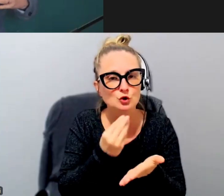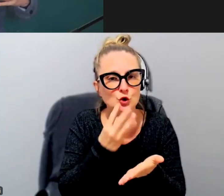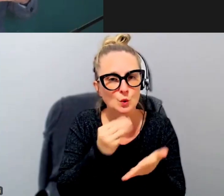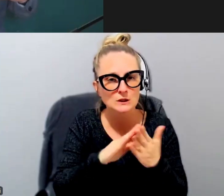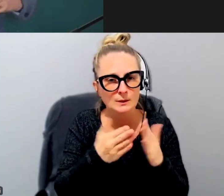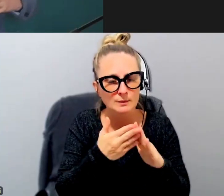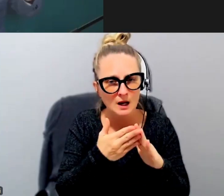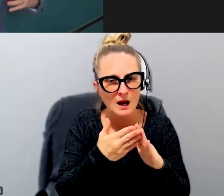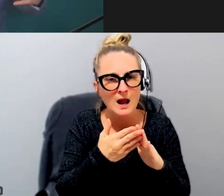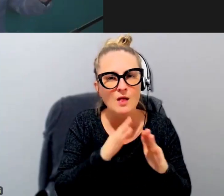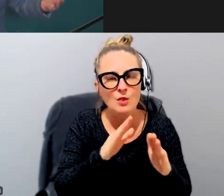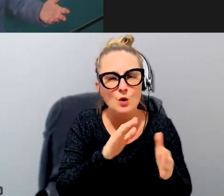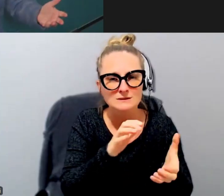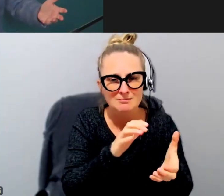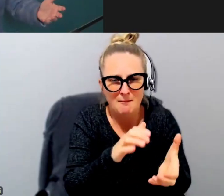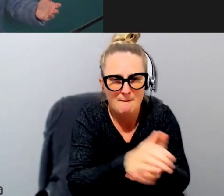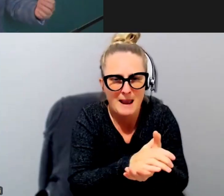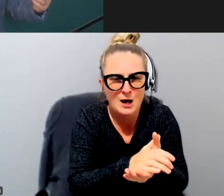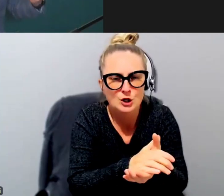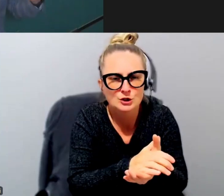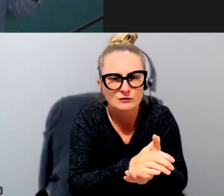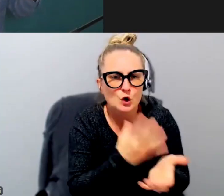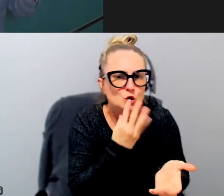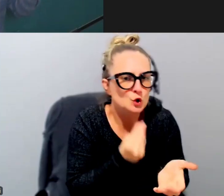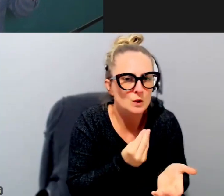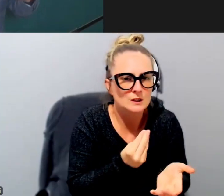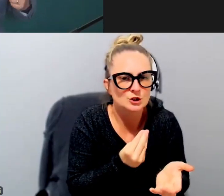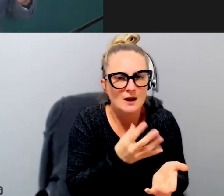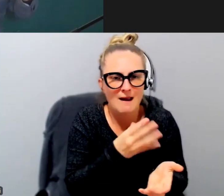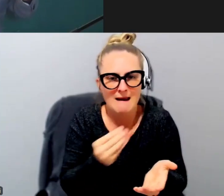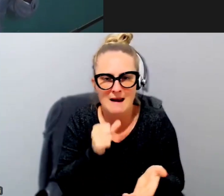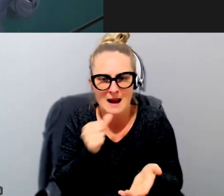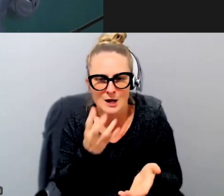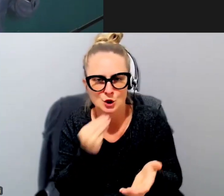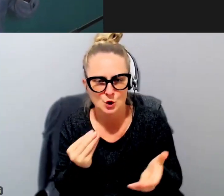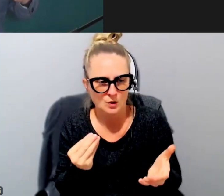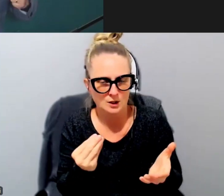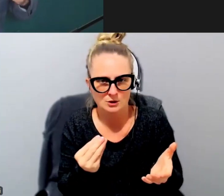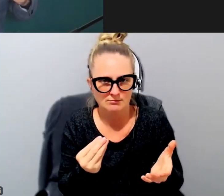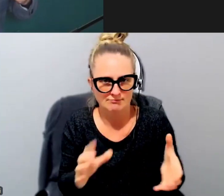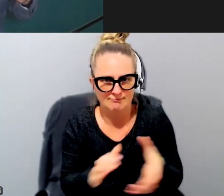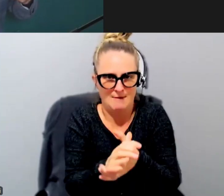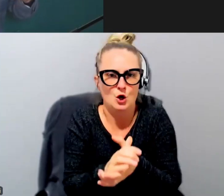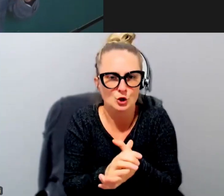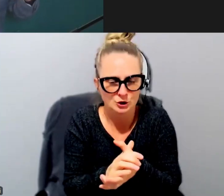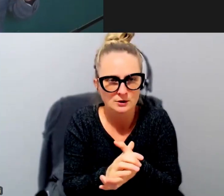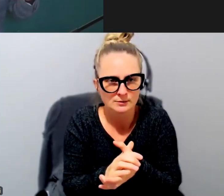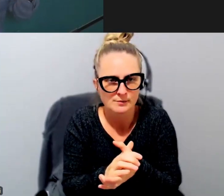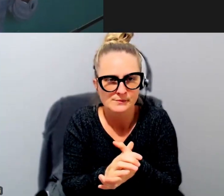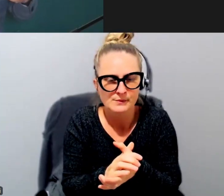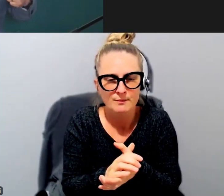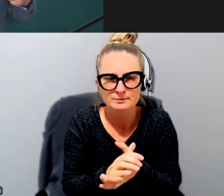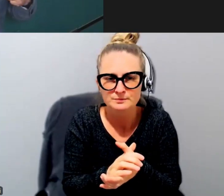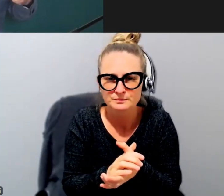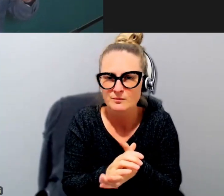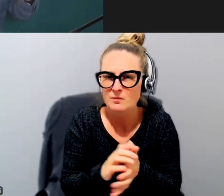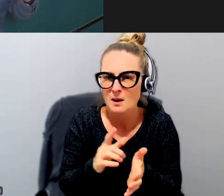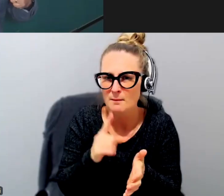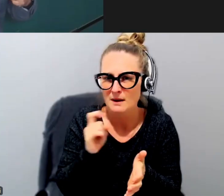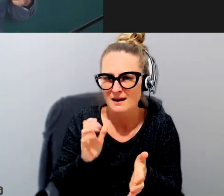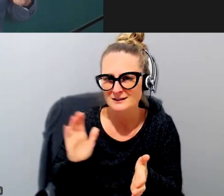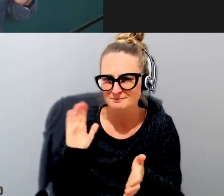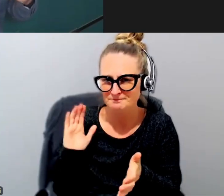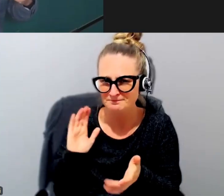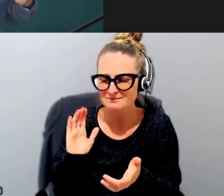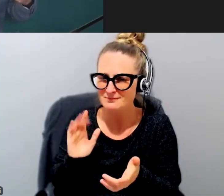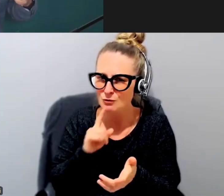intermarriage between people who are Jewish and not Jewish. Because traditionally, it was frowned upon. I don't